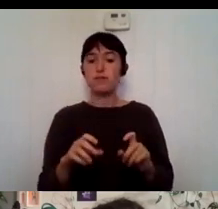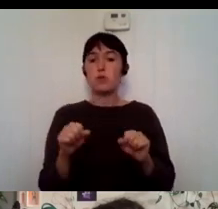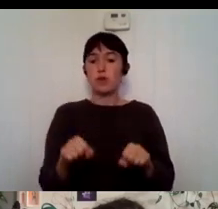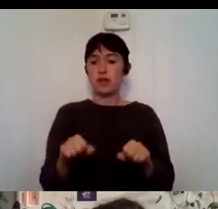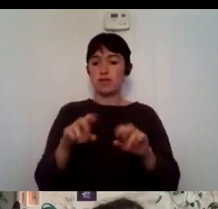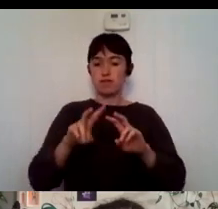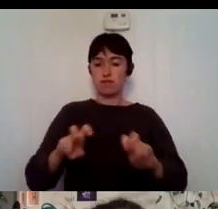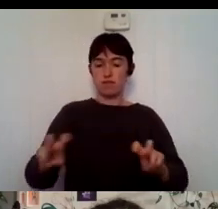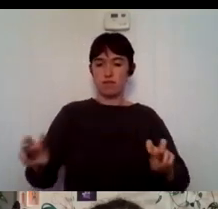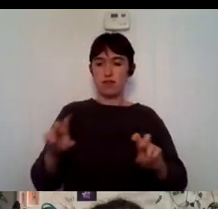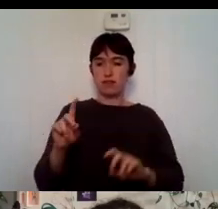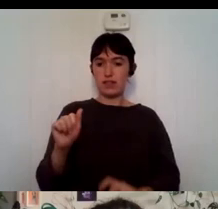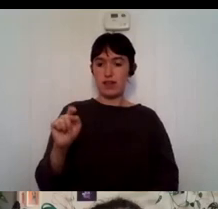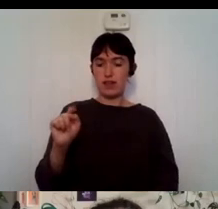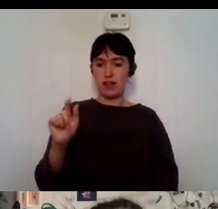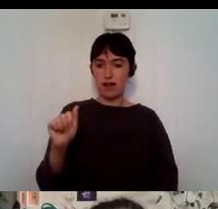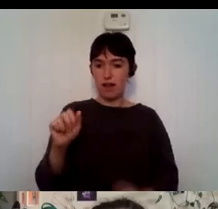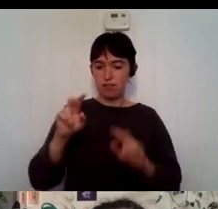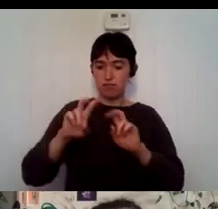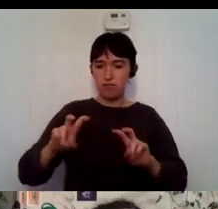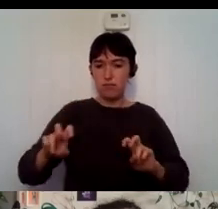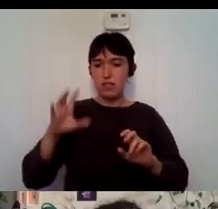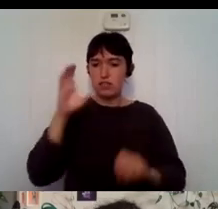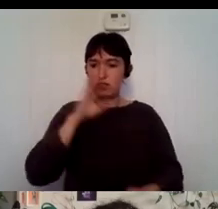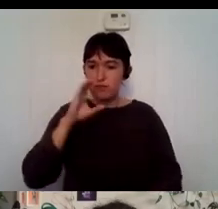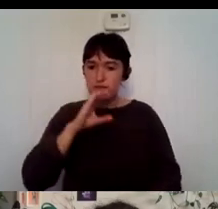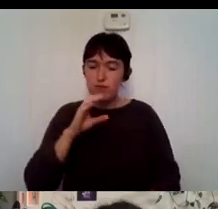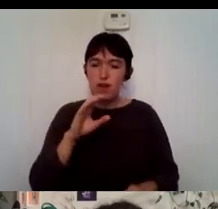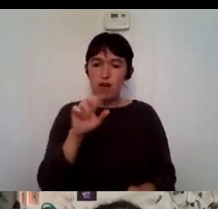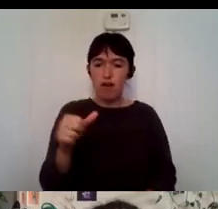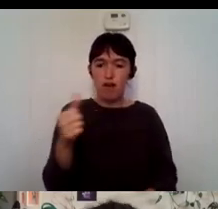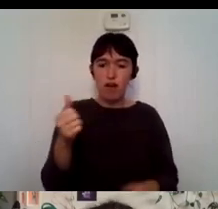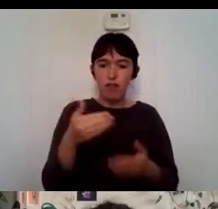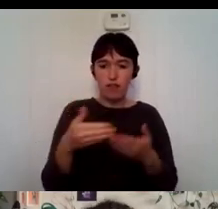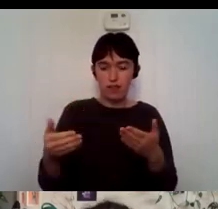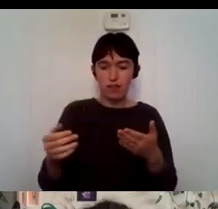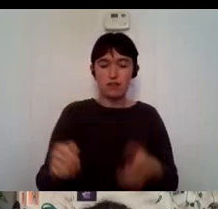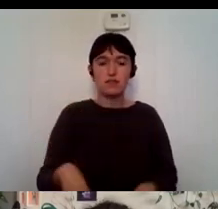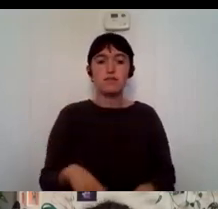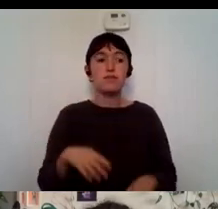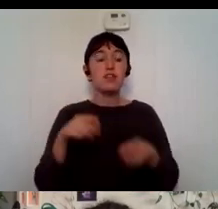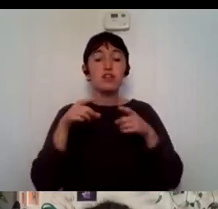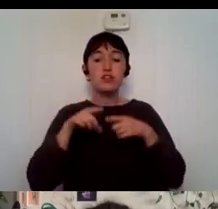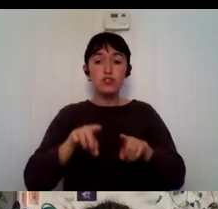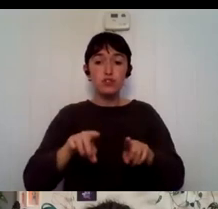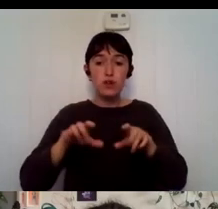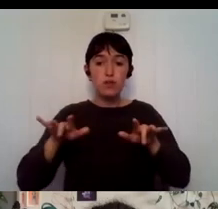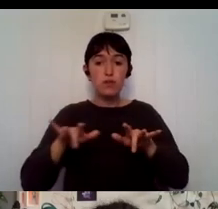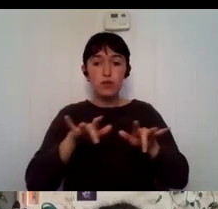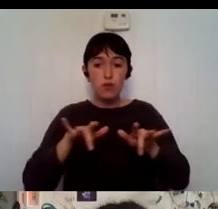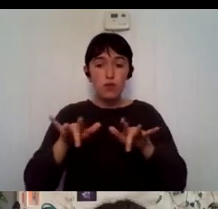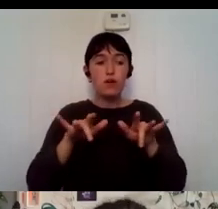the time it's being recorded, we would know whether they were sort of gritting their teeth, moving their eyes, feeling sleepy, but that's about